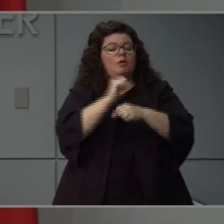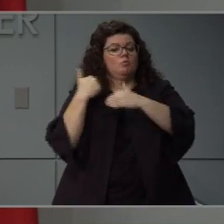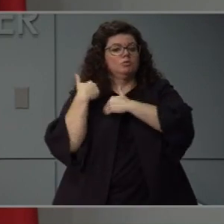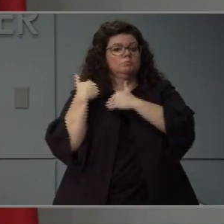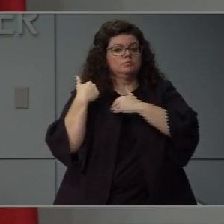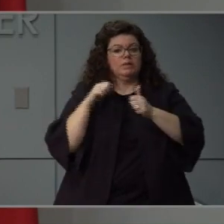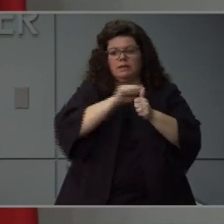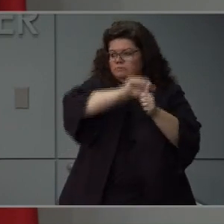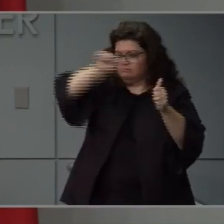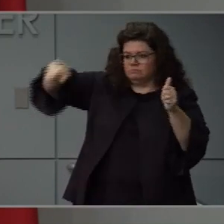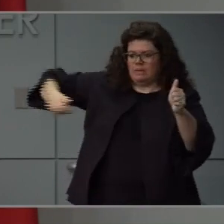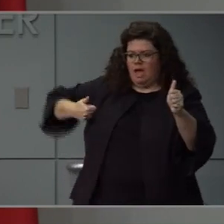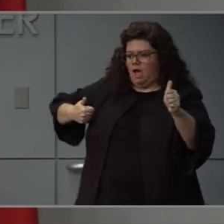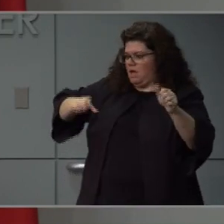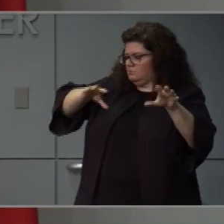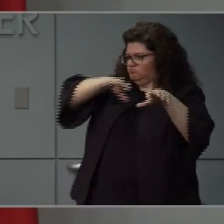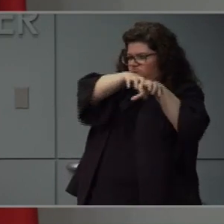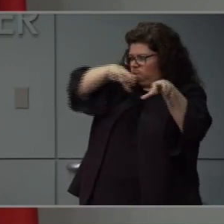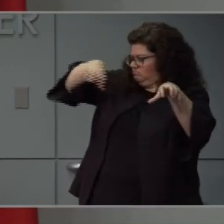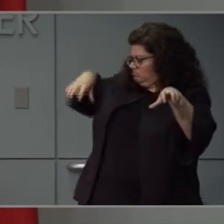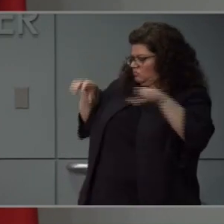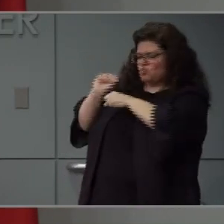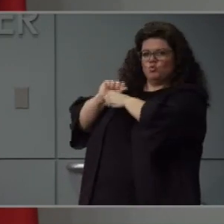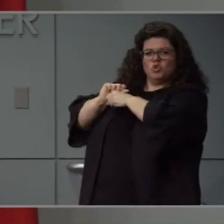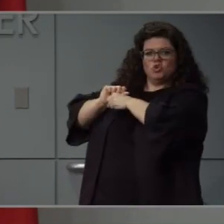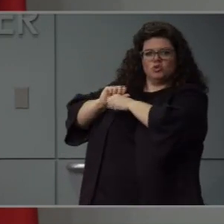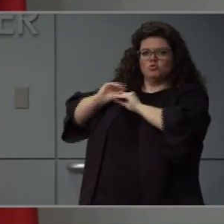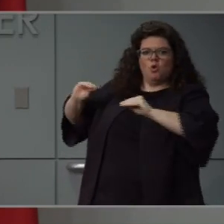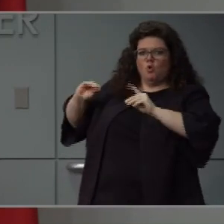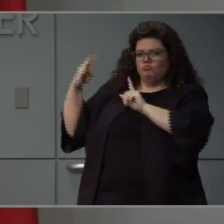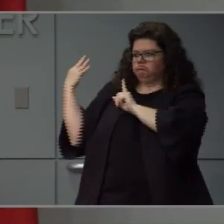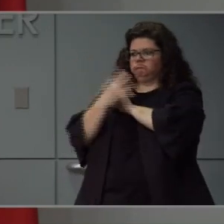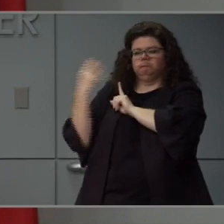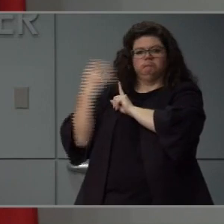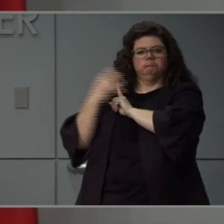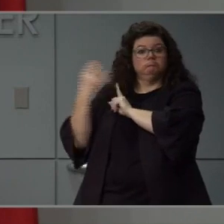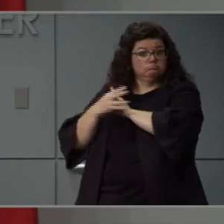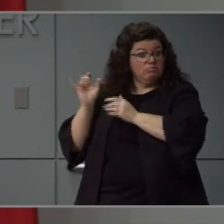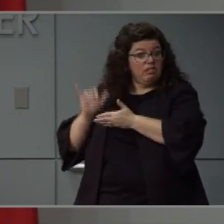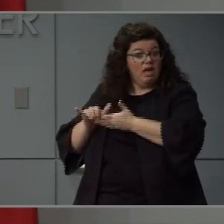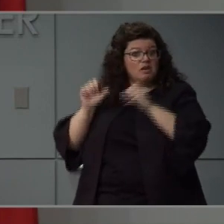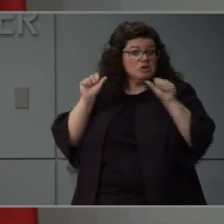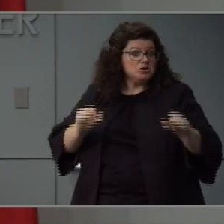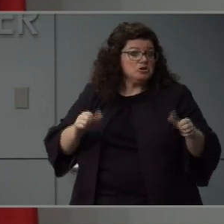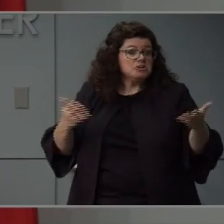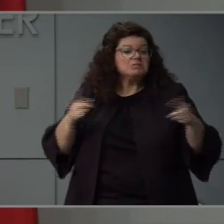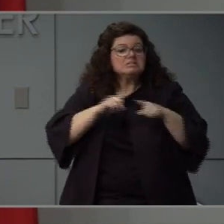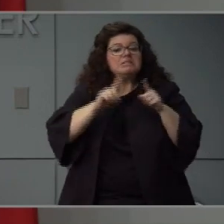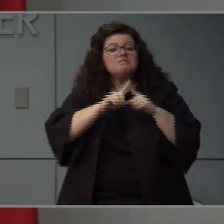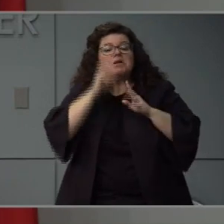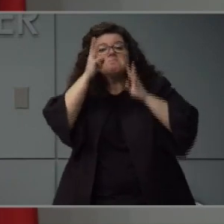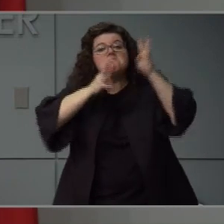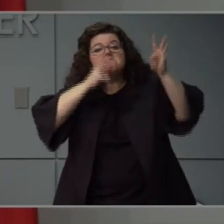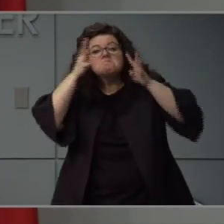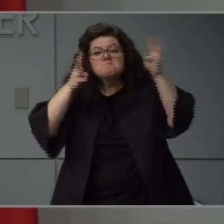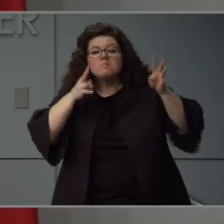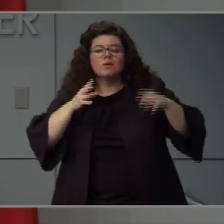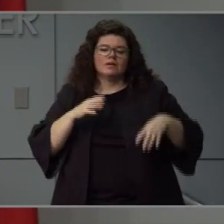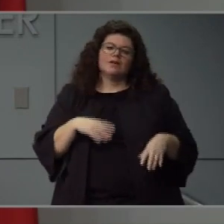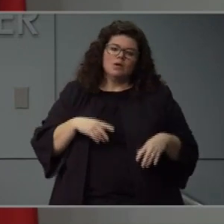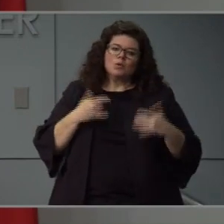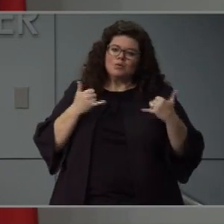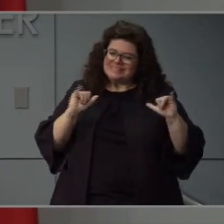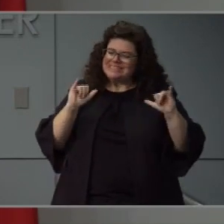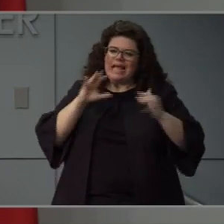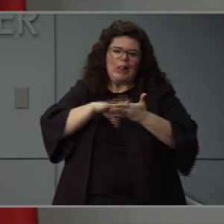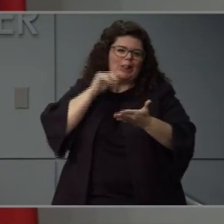think everyone needs to use really good judgment. We don't have all the perfect answers here. We're going to learn more as we go. I would err